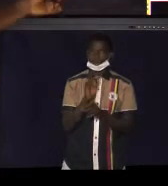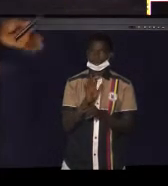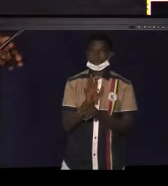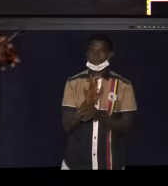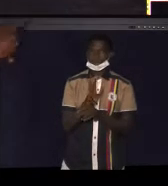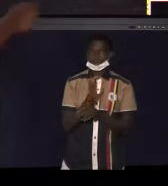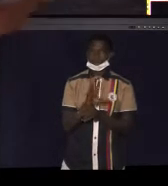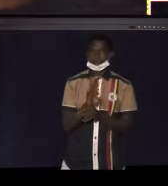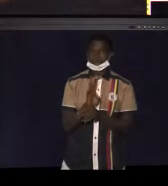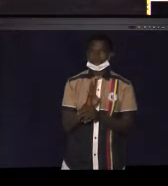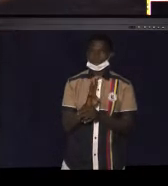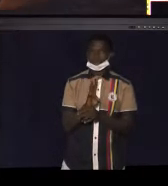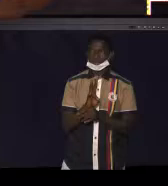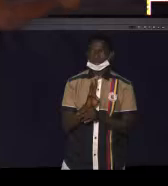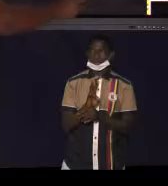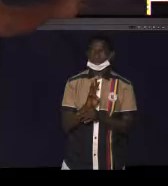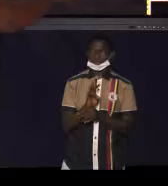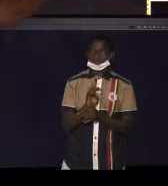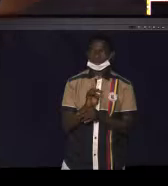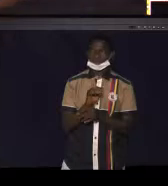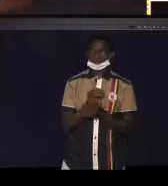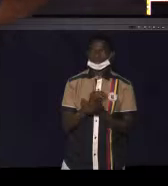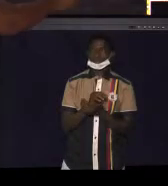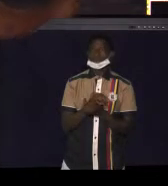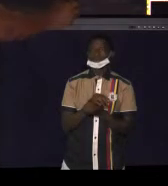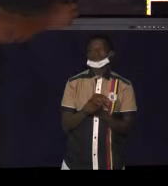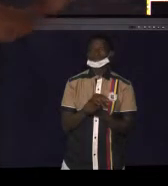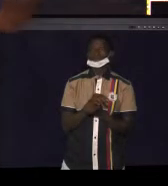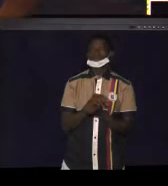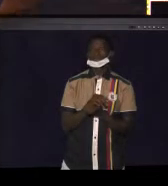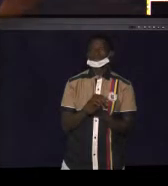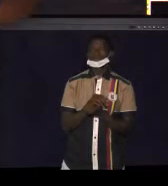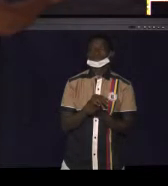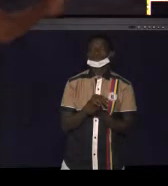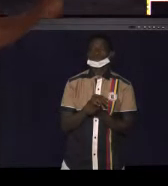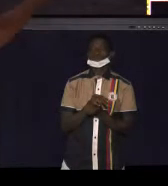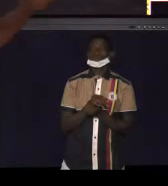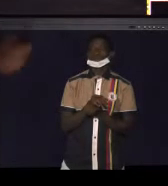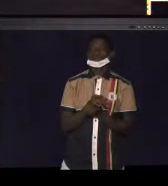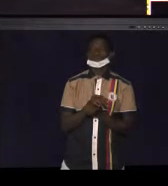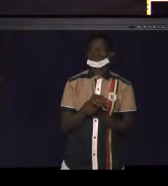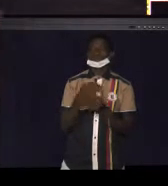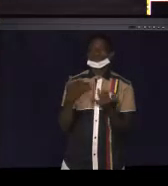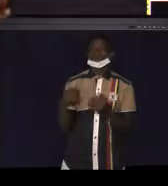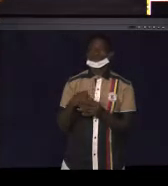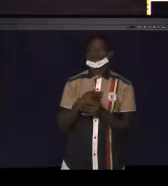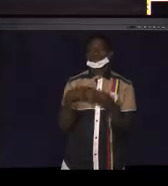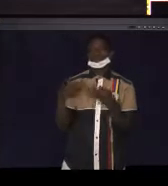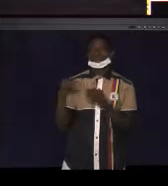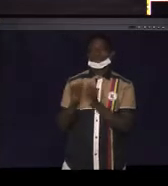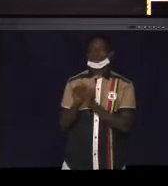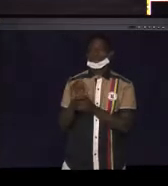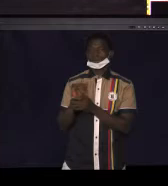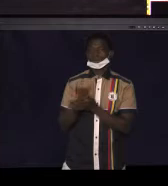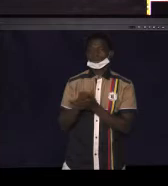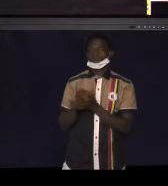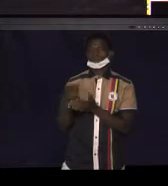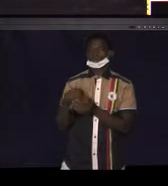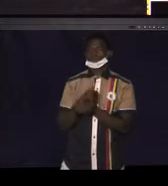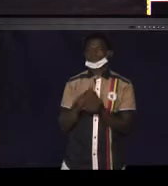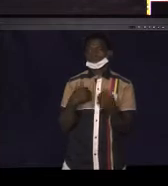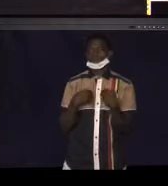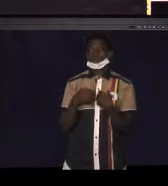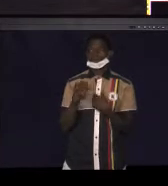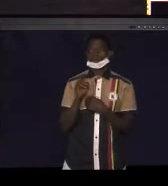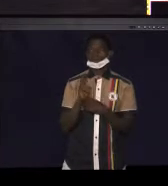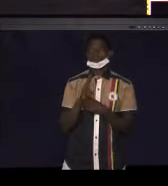get 537 because 9 minus 2 is 7, 8 minus 5 is 3, 12 minus 7 is 5. Now we're done with that point that we have